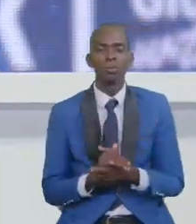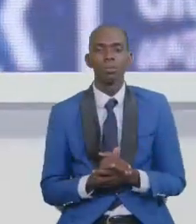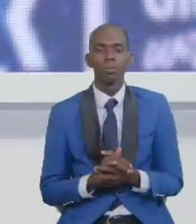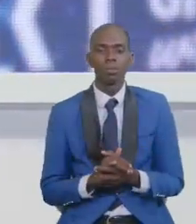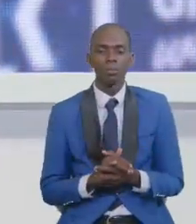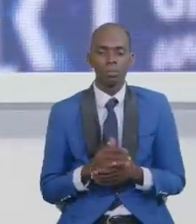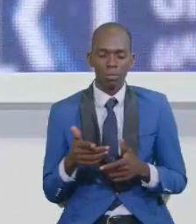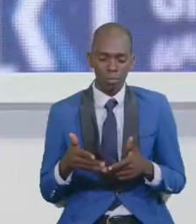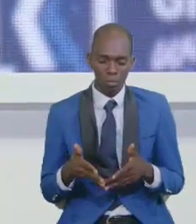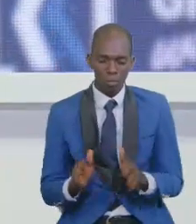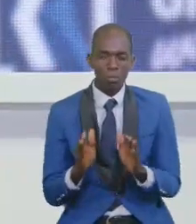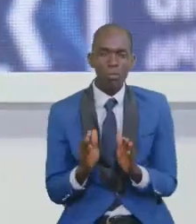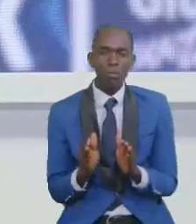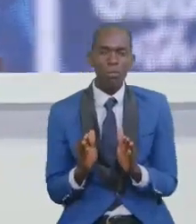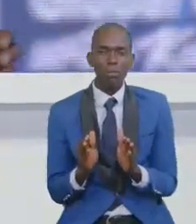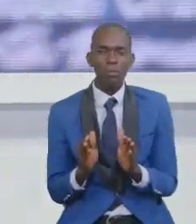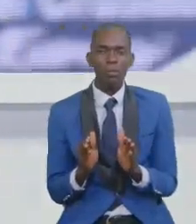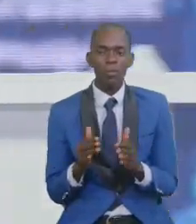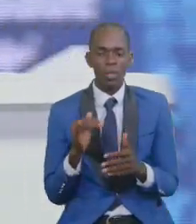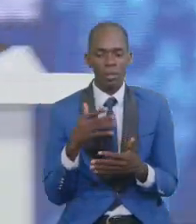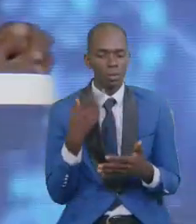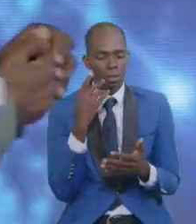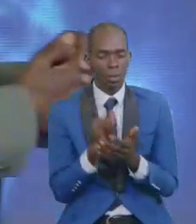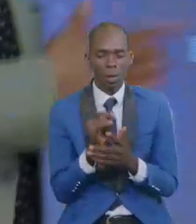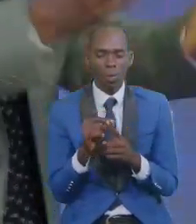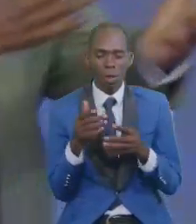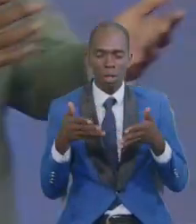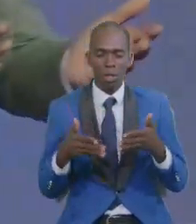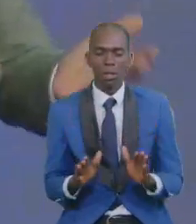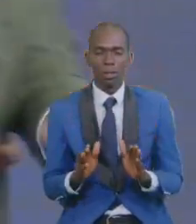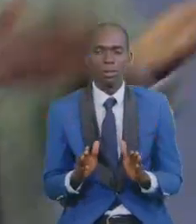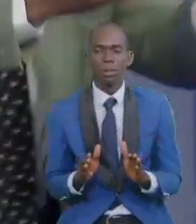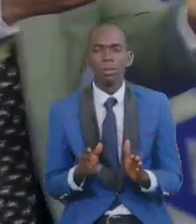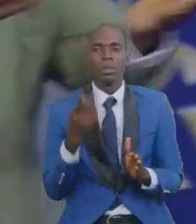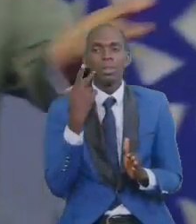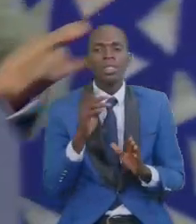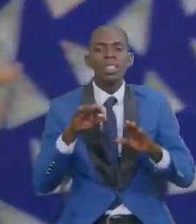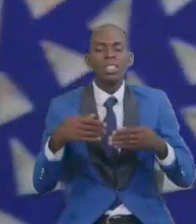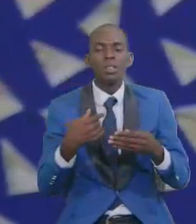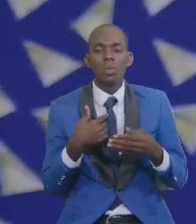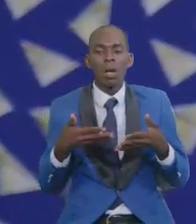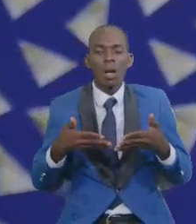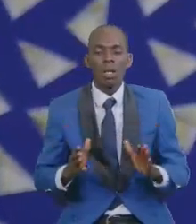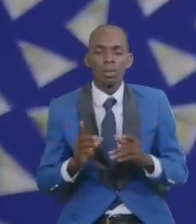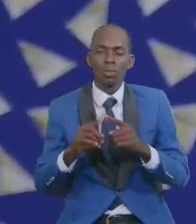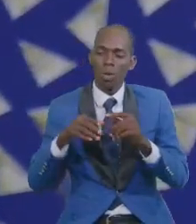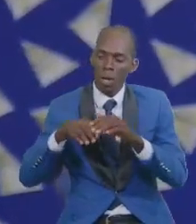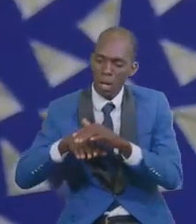Let. That word let. Give me a chance. Let me enter.